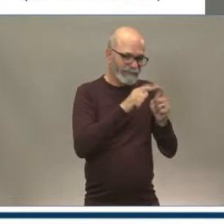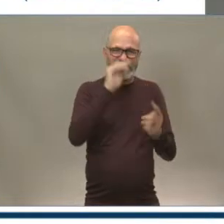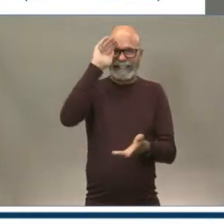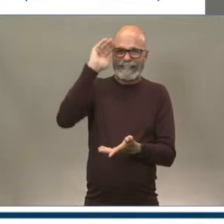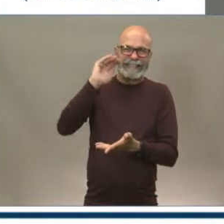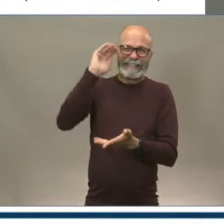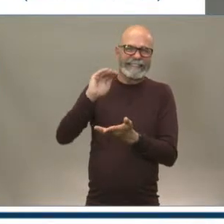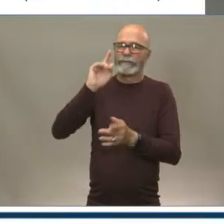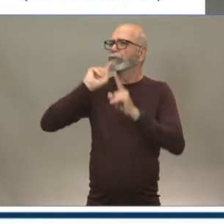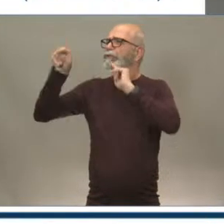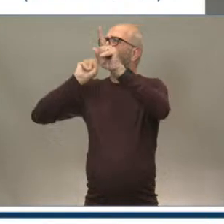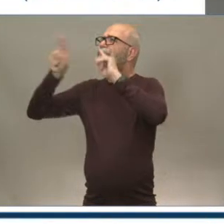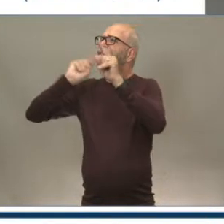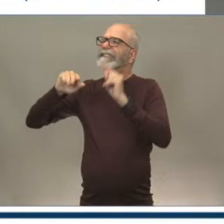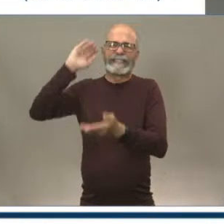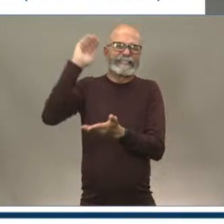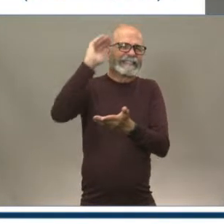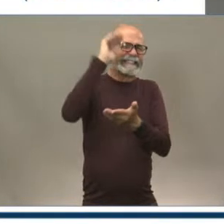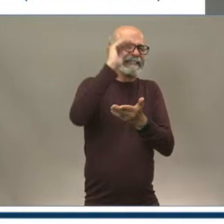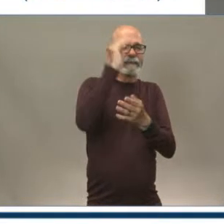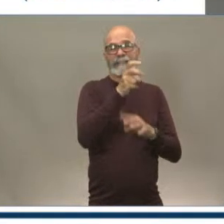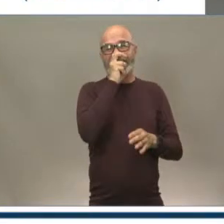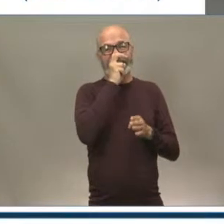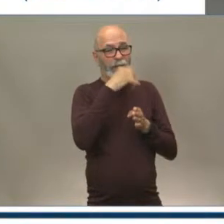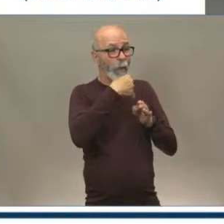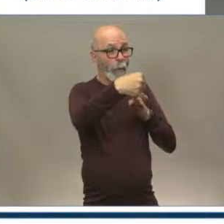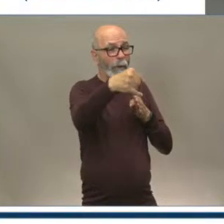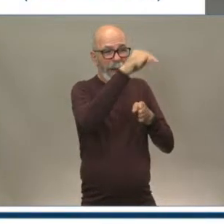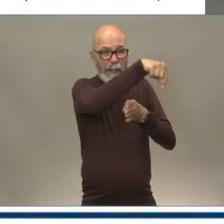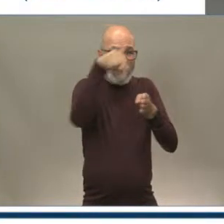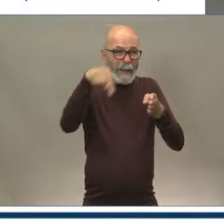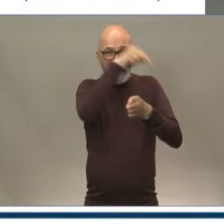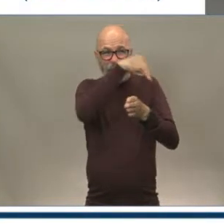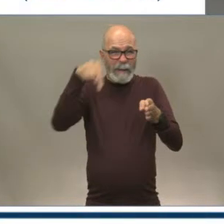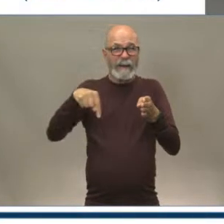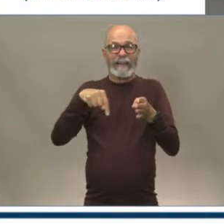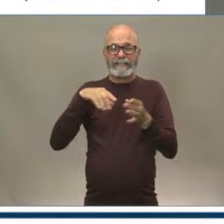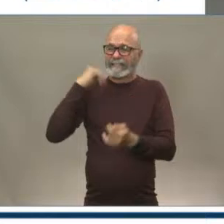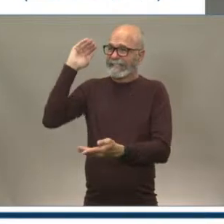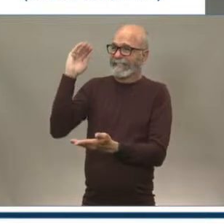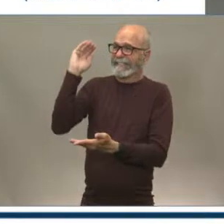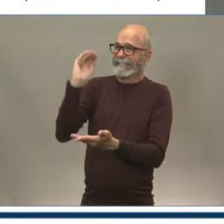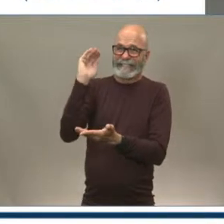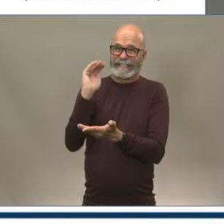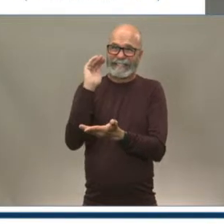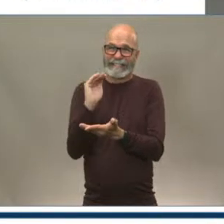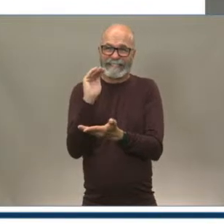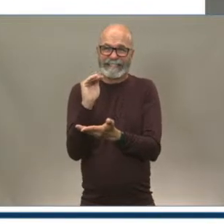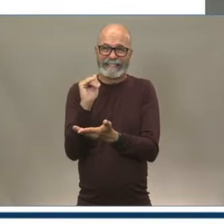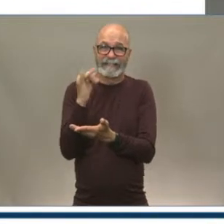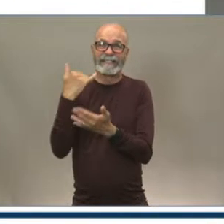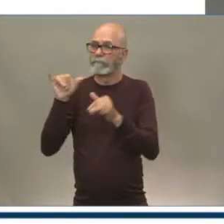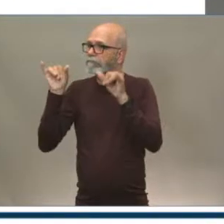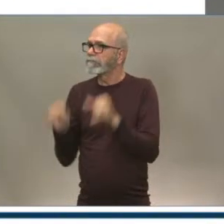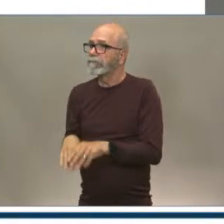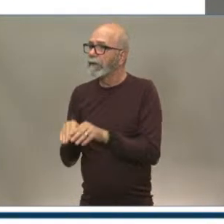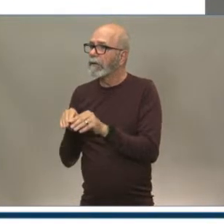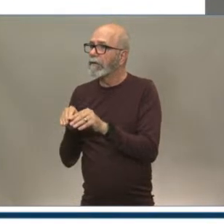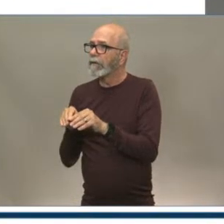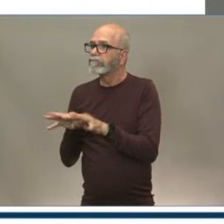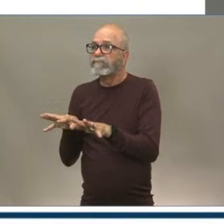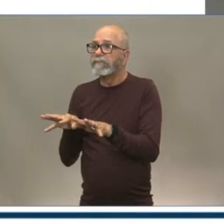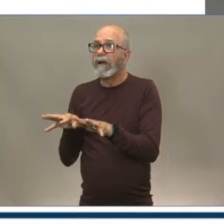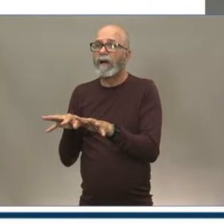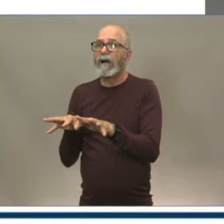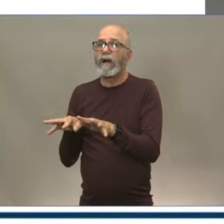place across the province, so if it does get spread, it doesn't, if you will, there's no fuel on the fire to create another big